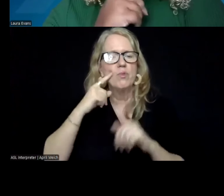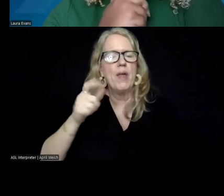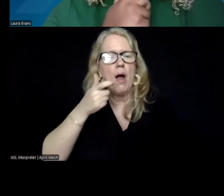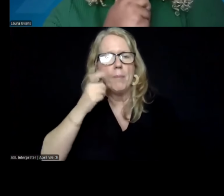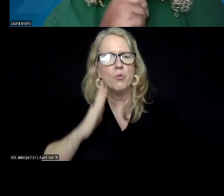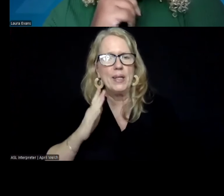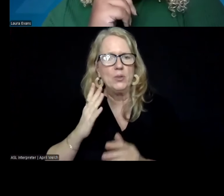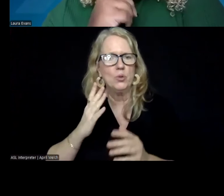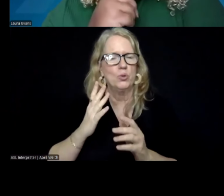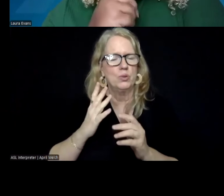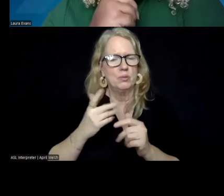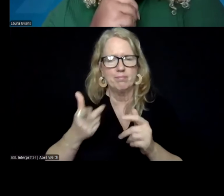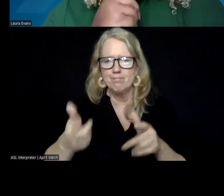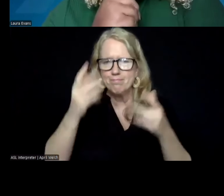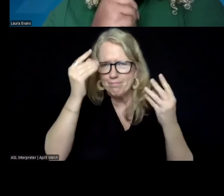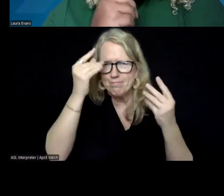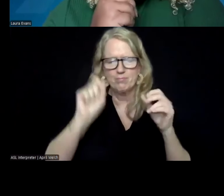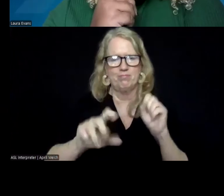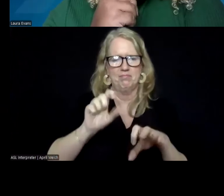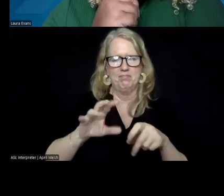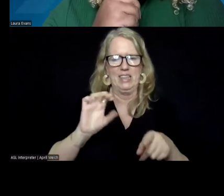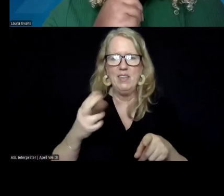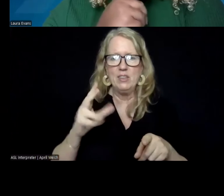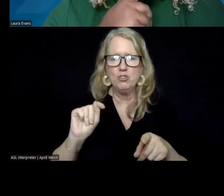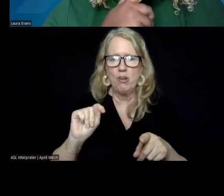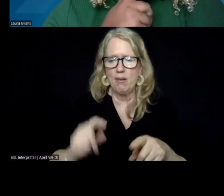Anyone want to put what they're thinking in the chat?